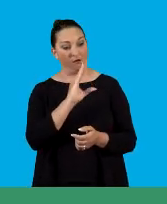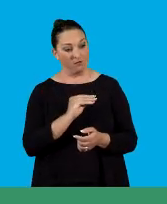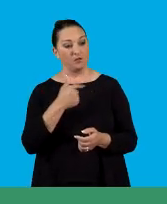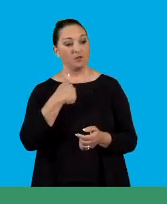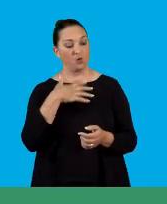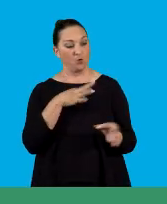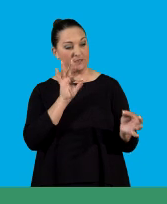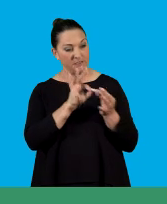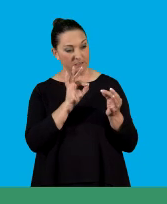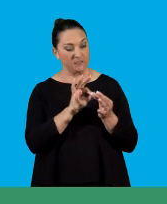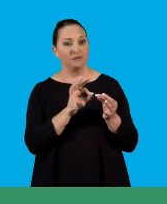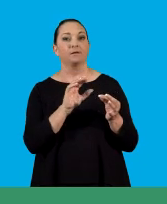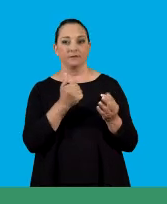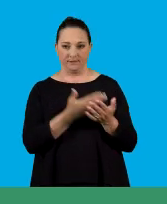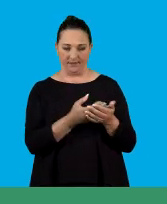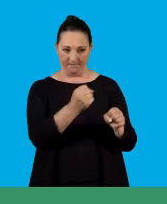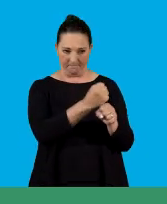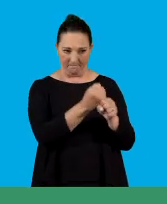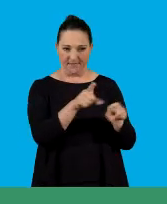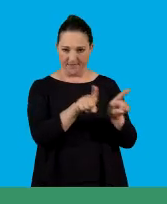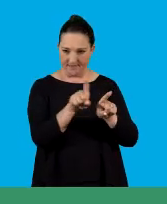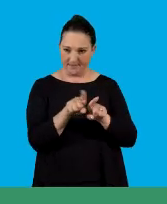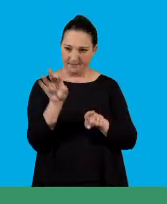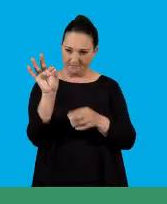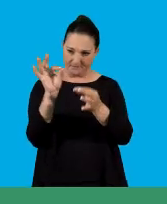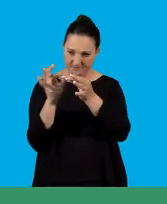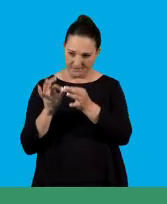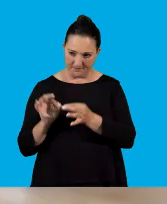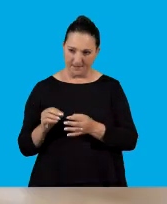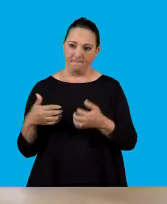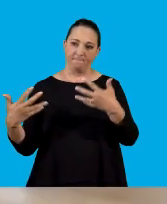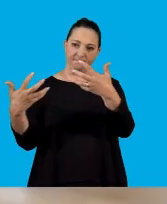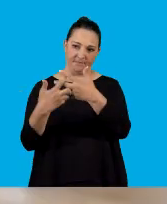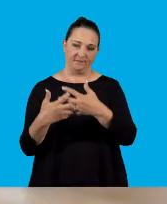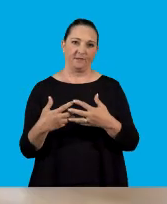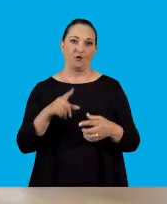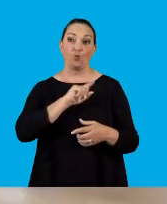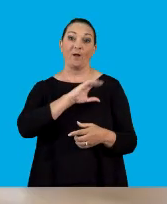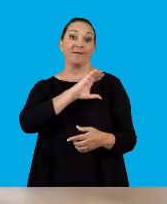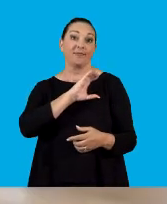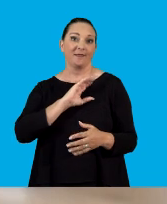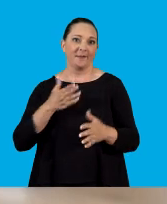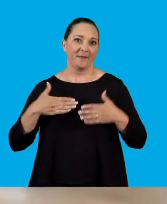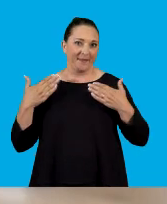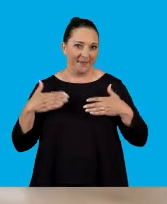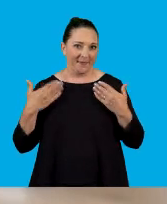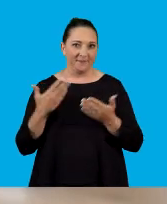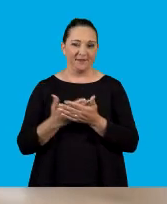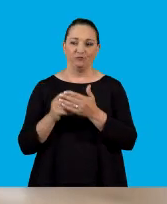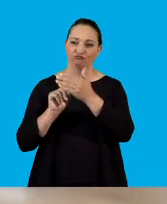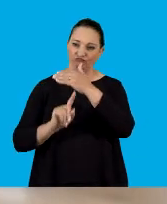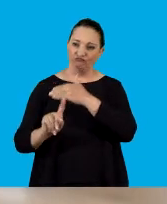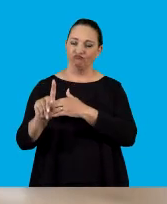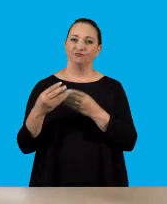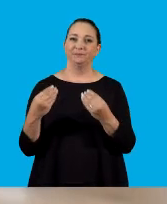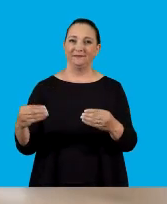sure that they produce according to those specifications, and then they will make sure that their customers are happy and they leave the